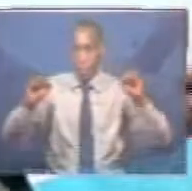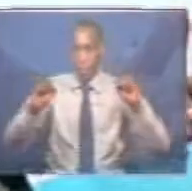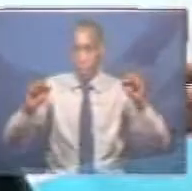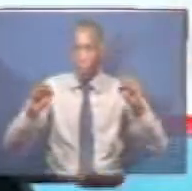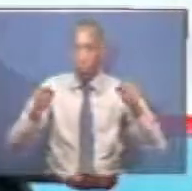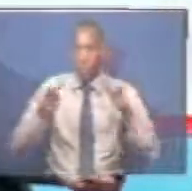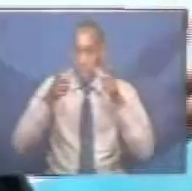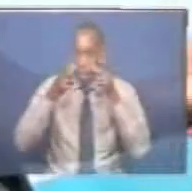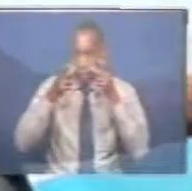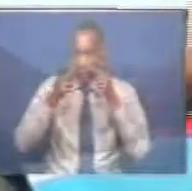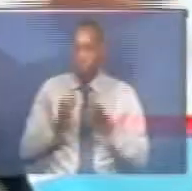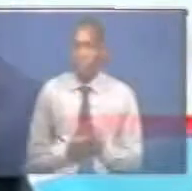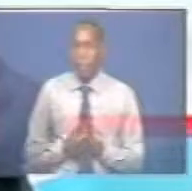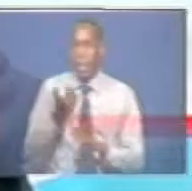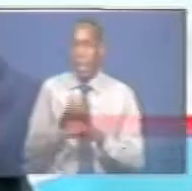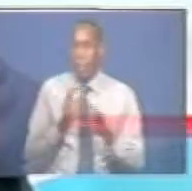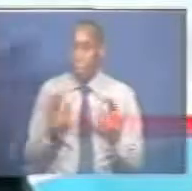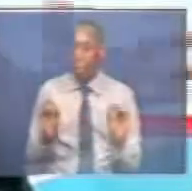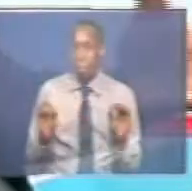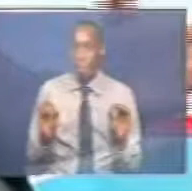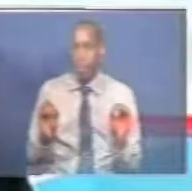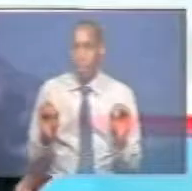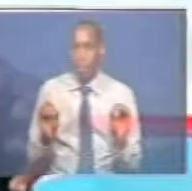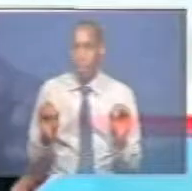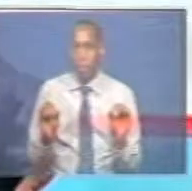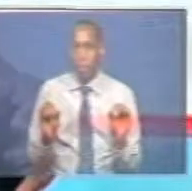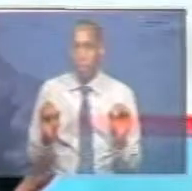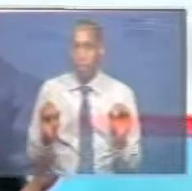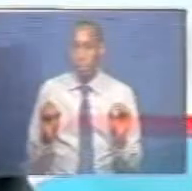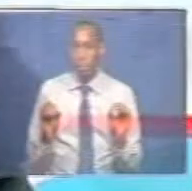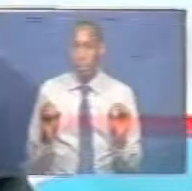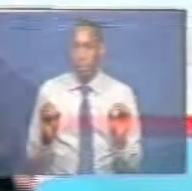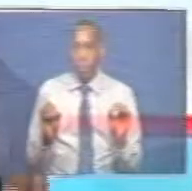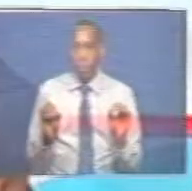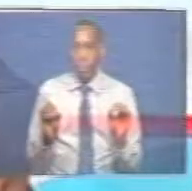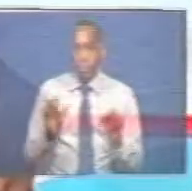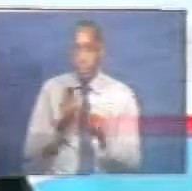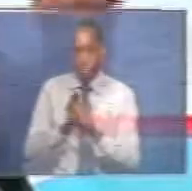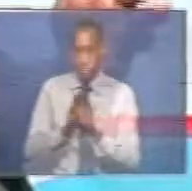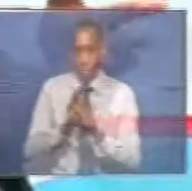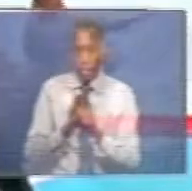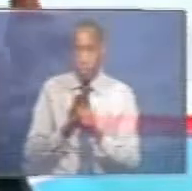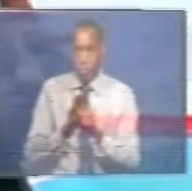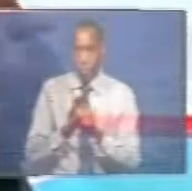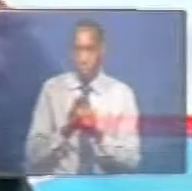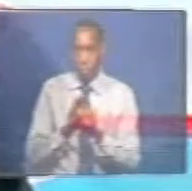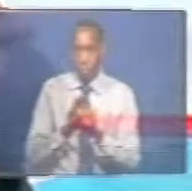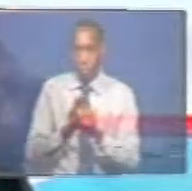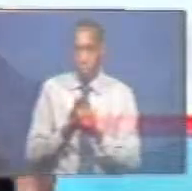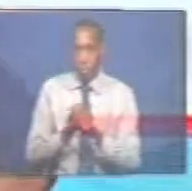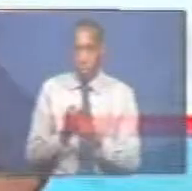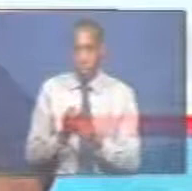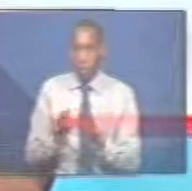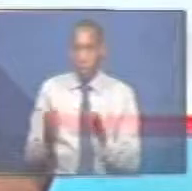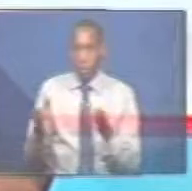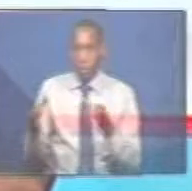it will not be an effort bringing in on funds. It will just become automatically. Mm-hmm. Because most of them, you look at even some very small teams in